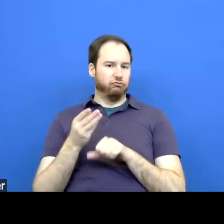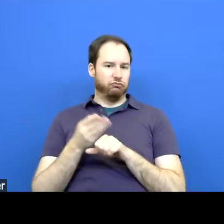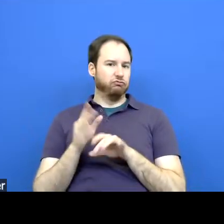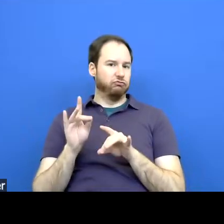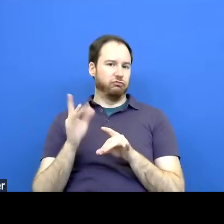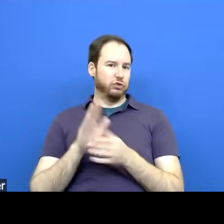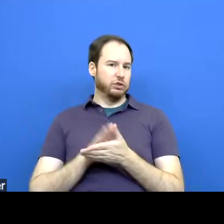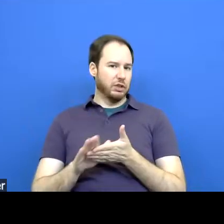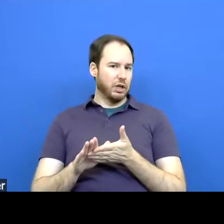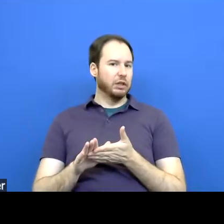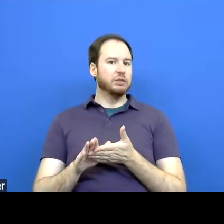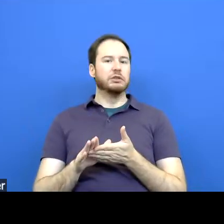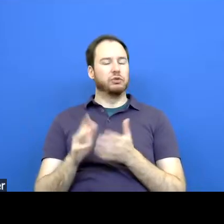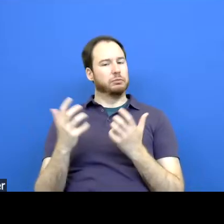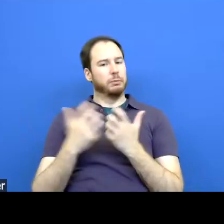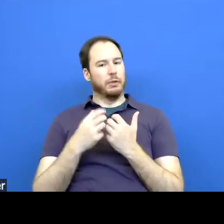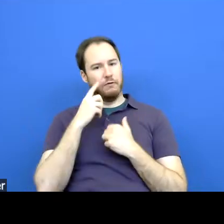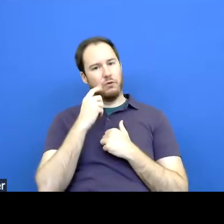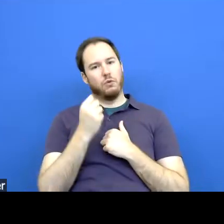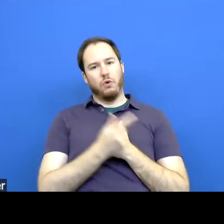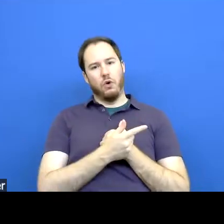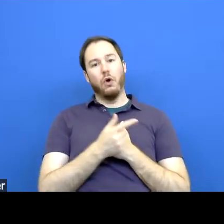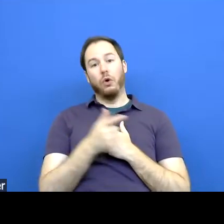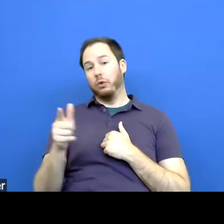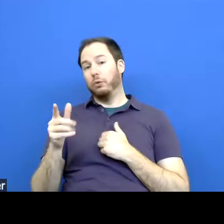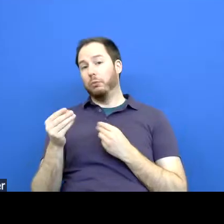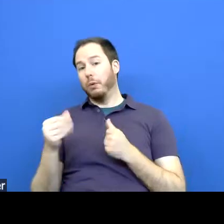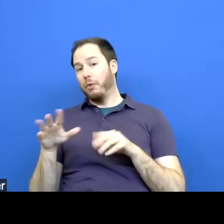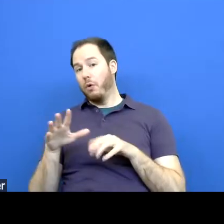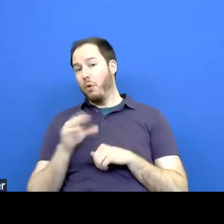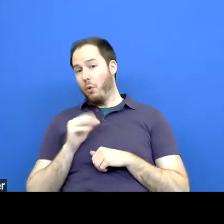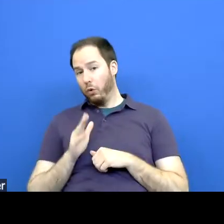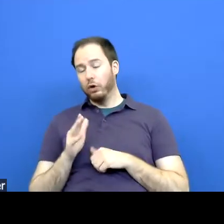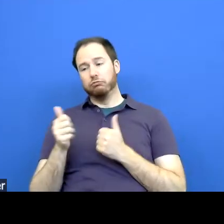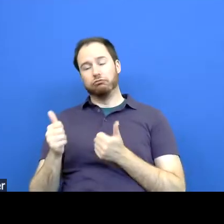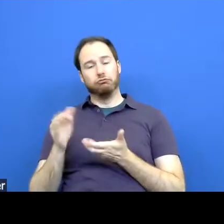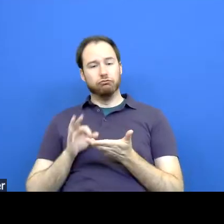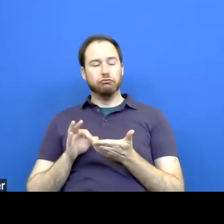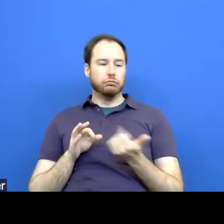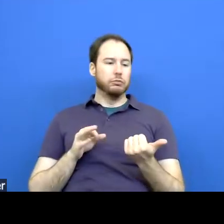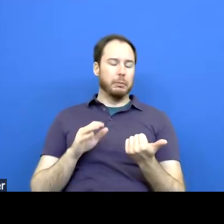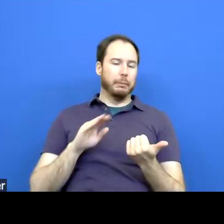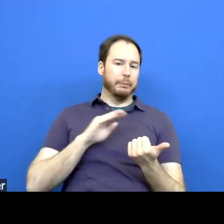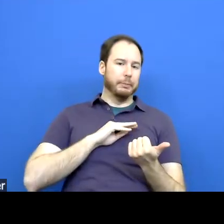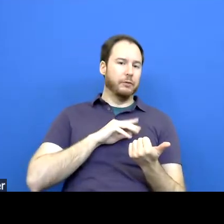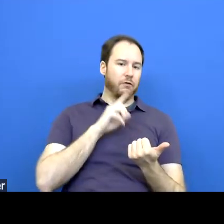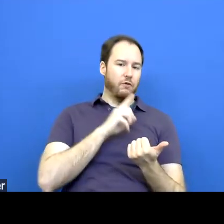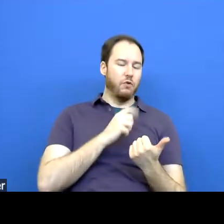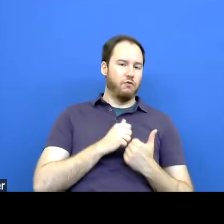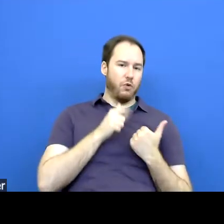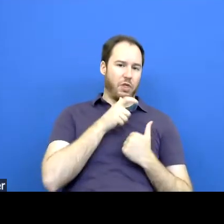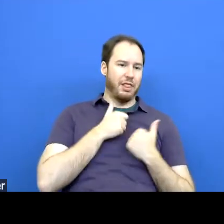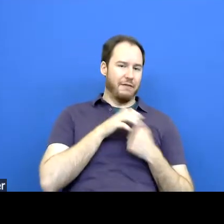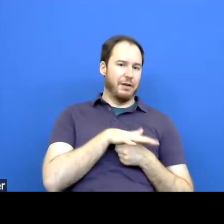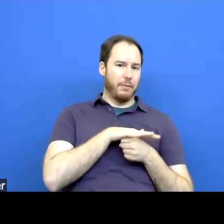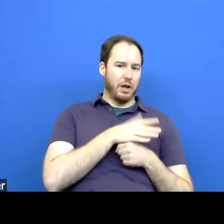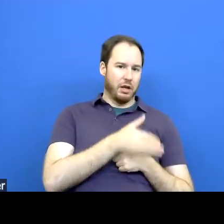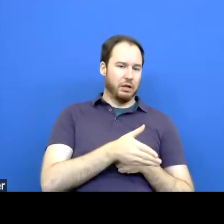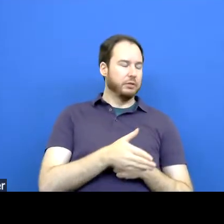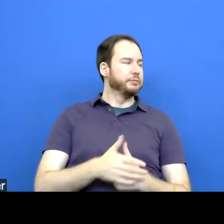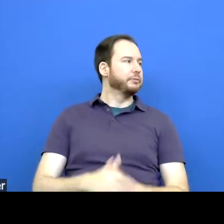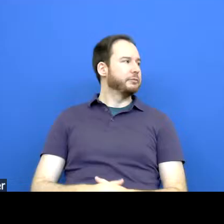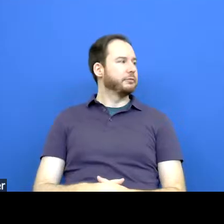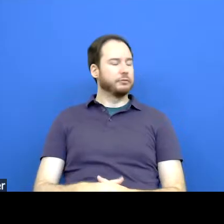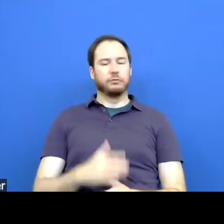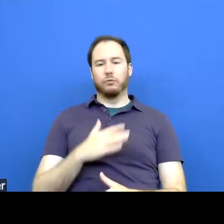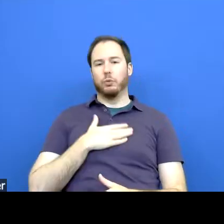help find a solution that works for him as a property owner, but as well as the residents in the town. So, you